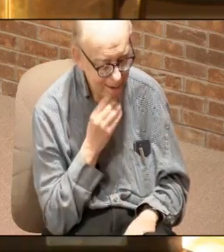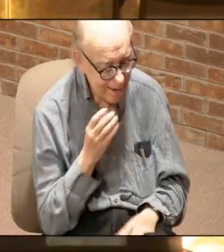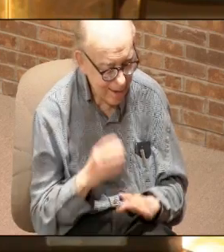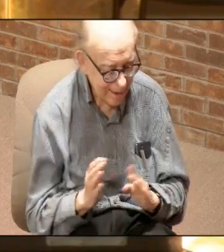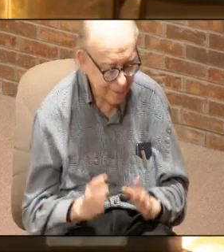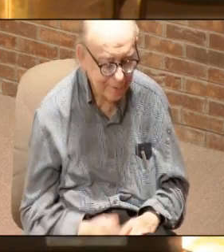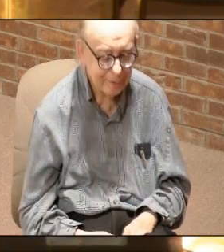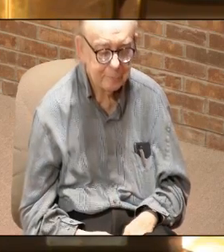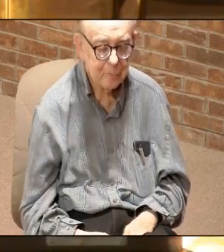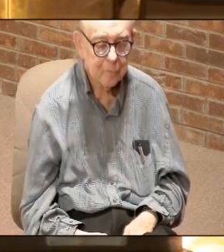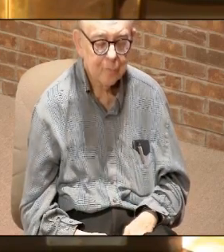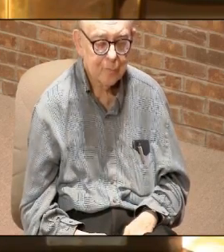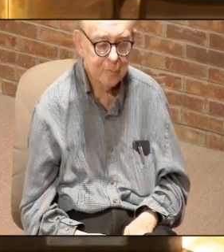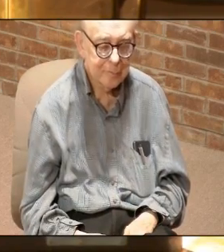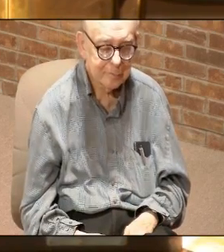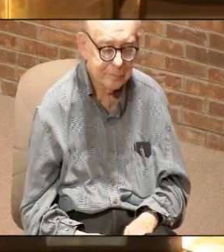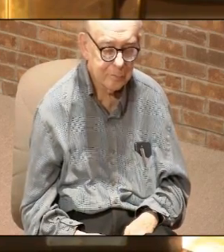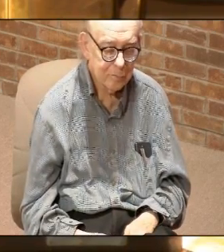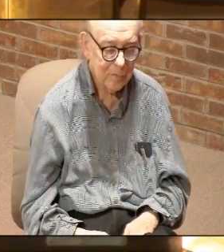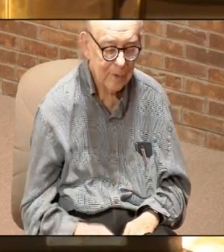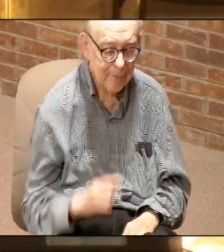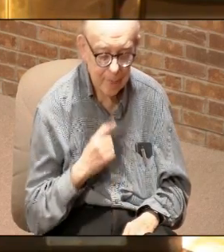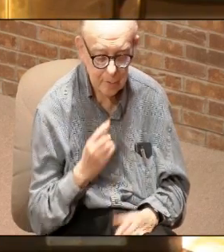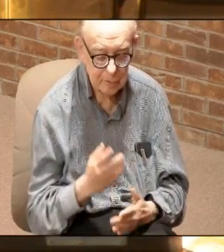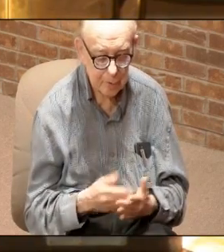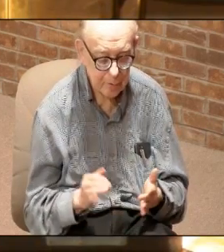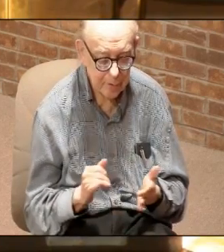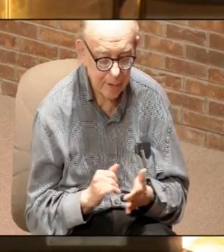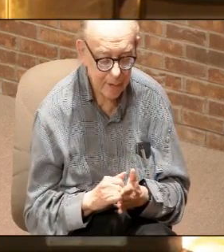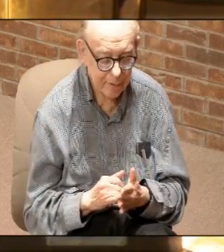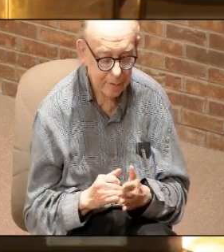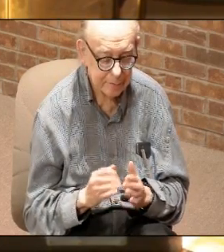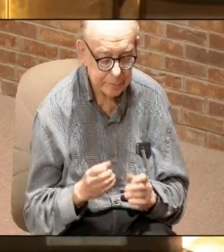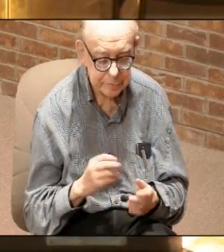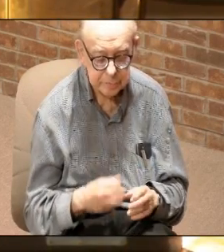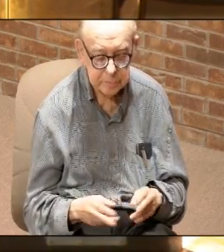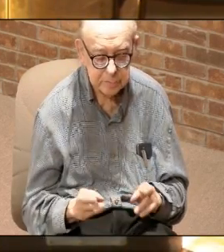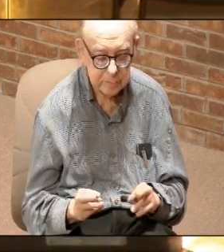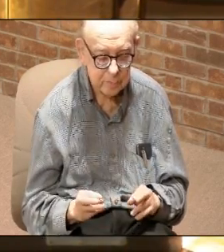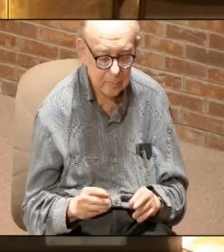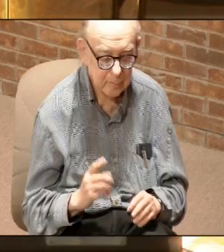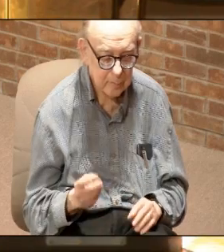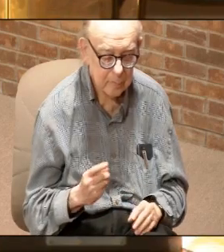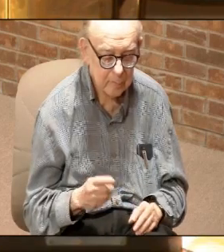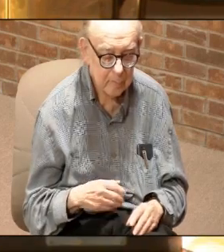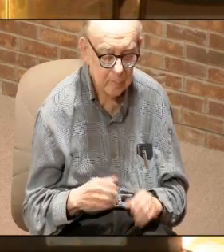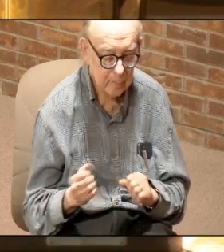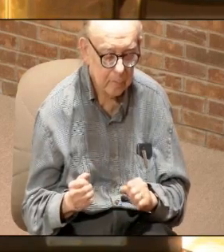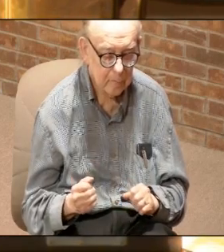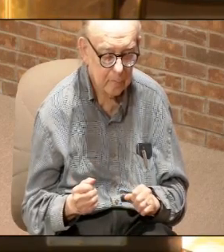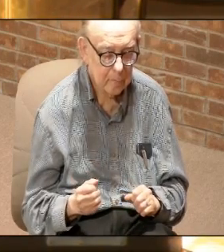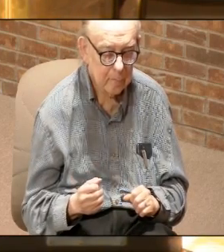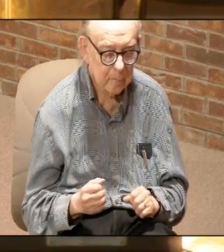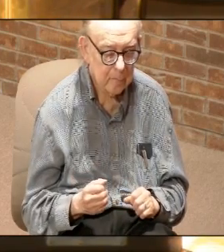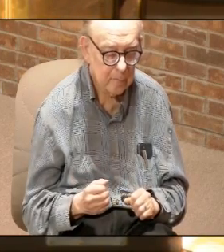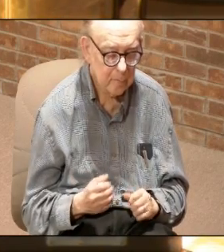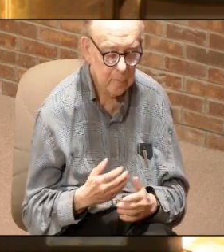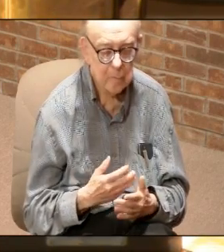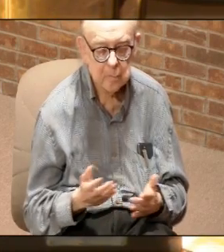I tell them it's part of the house. It goes with it. But anyway, they would always take that, and let's say that thing